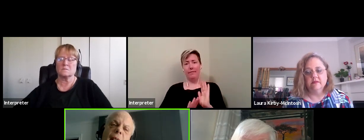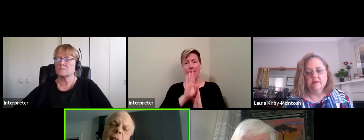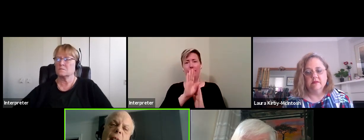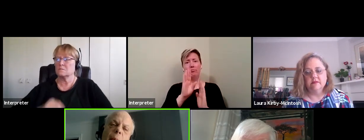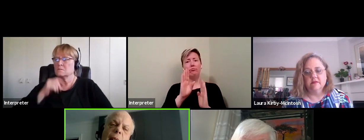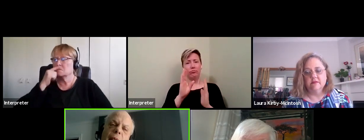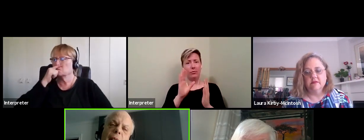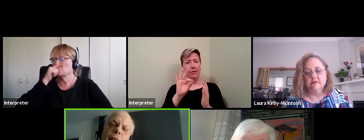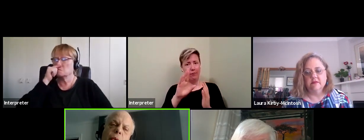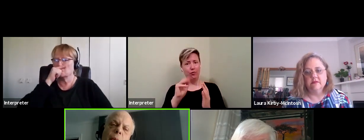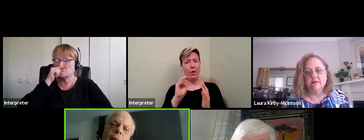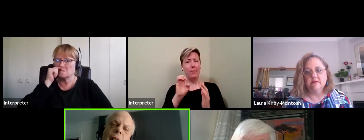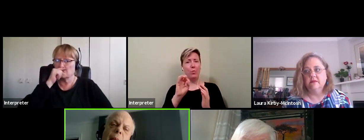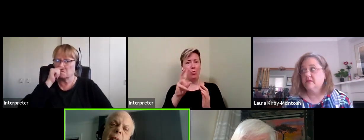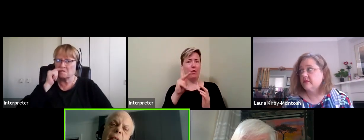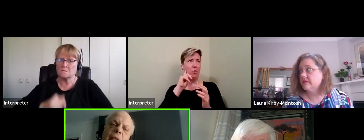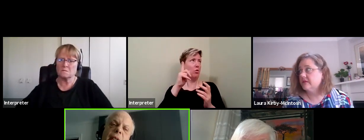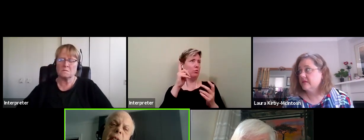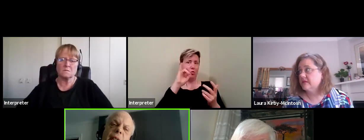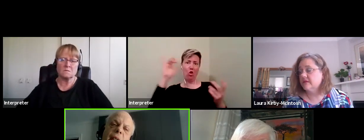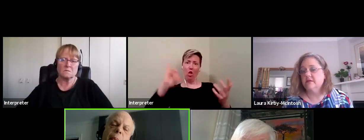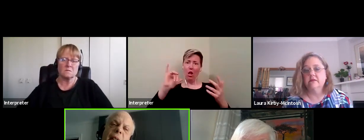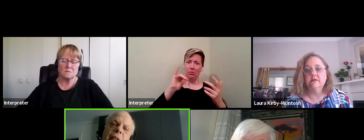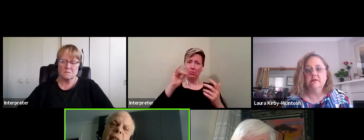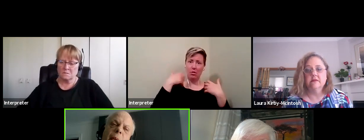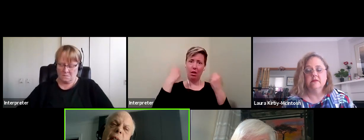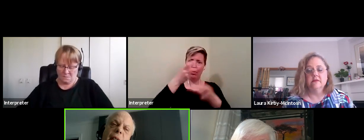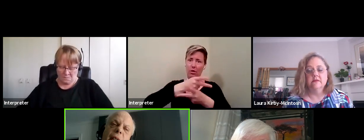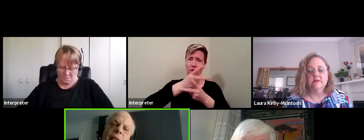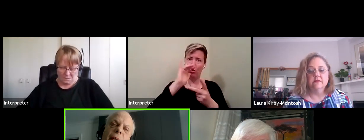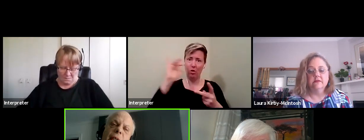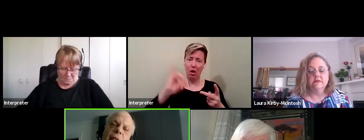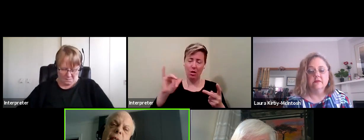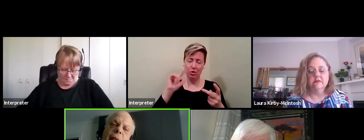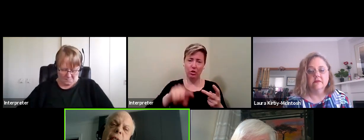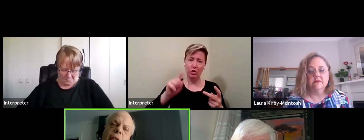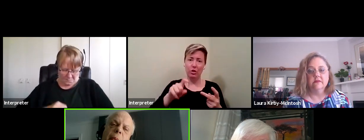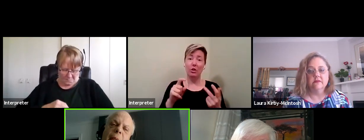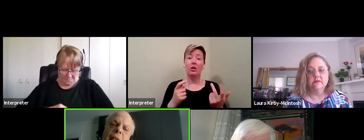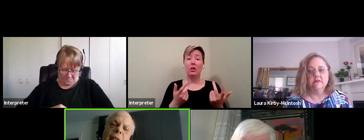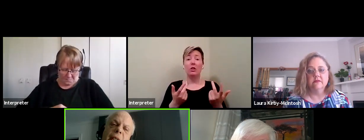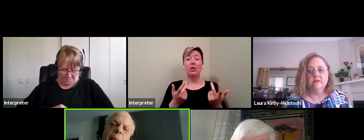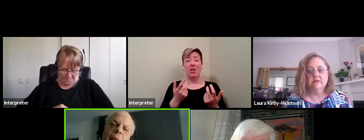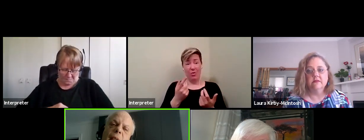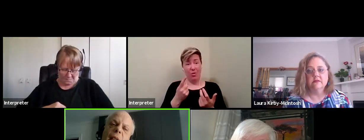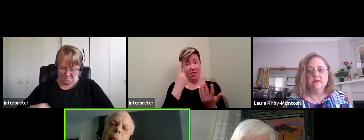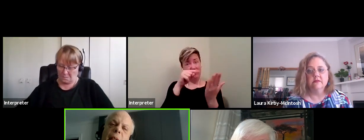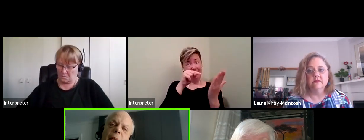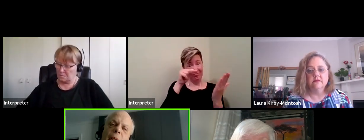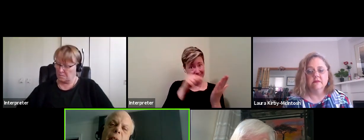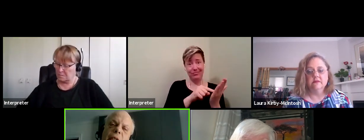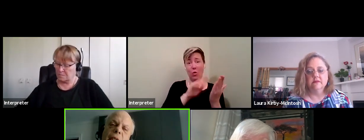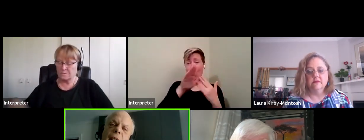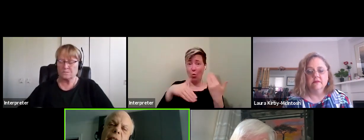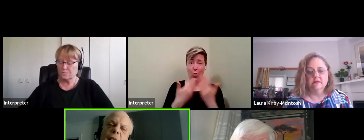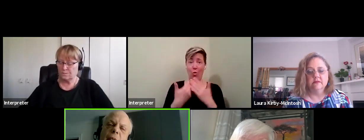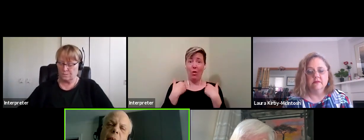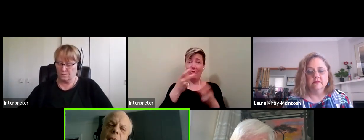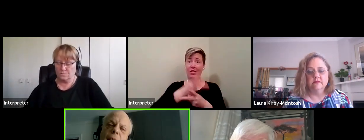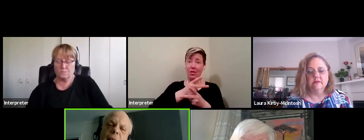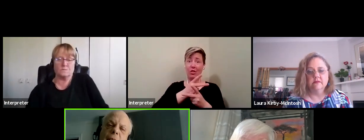like. And one of our strong recommendations is the places where healthcare services are delivered should be accessible. But what you're saying